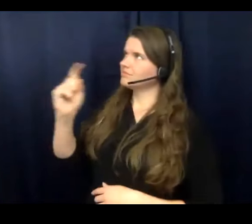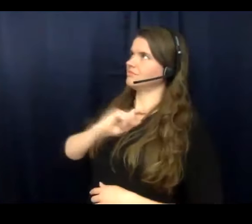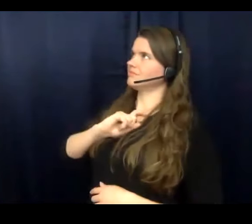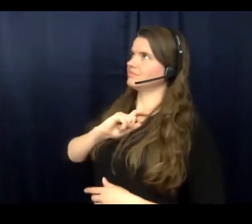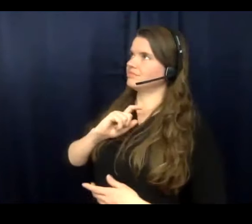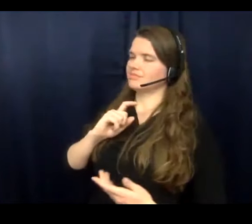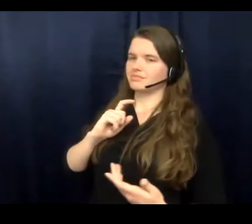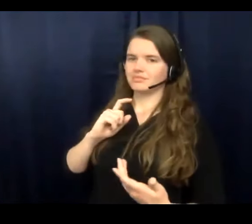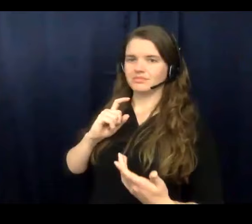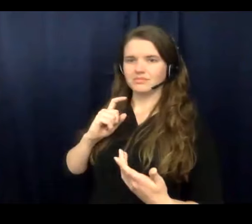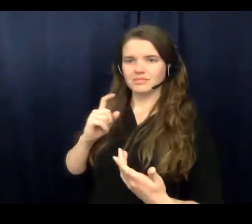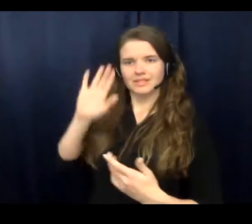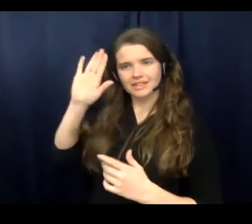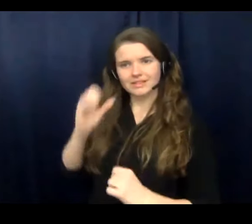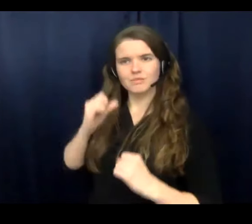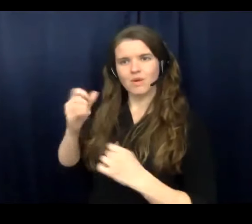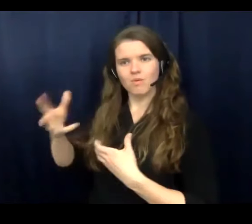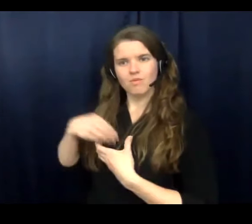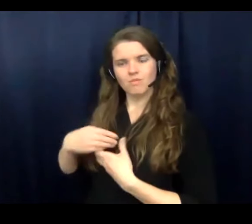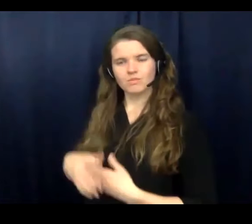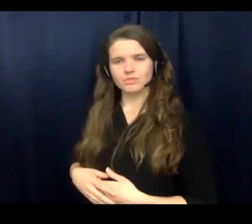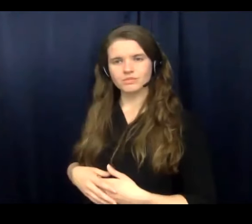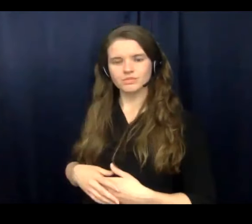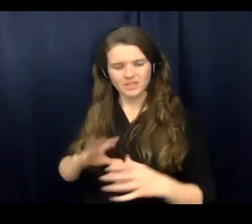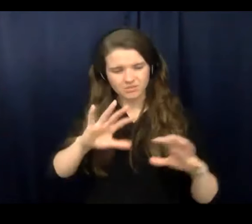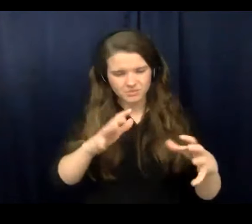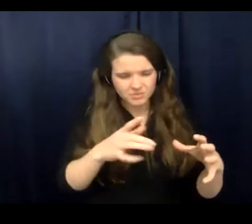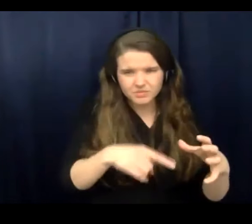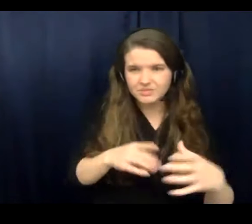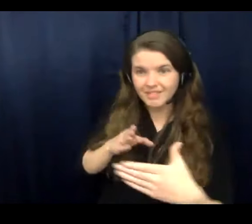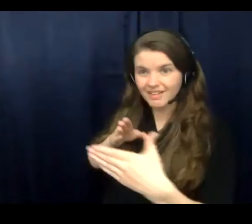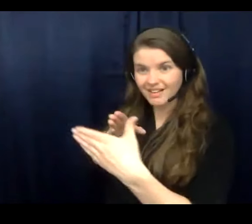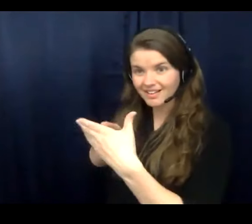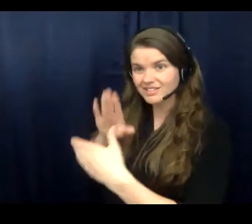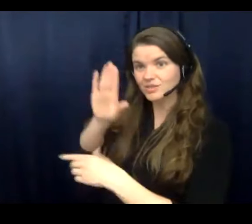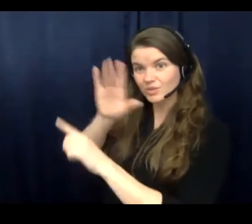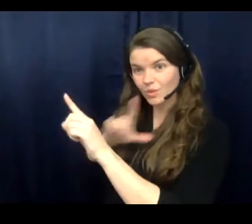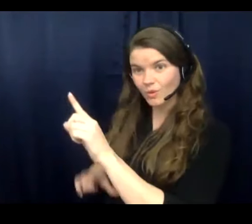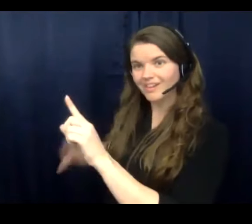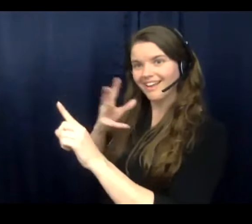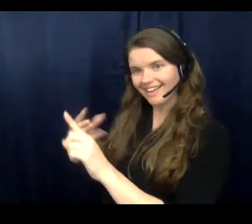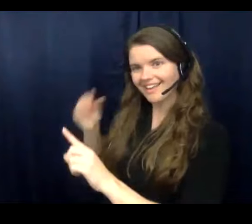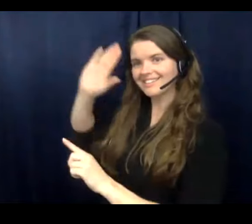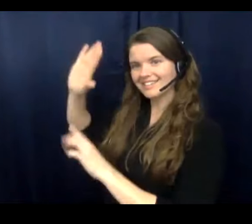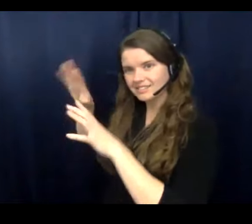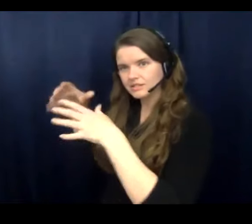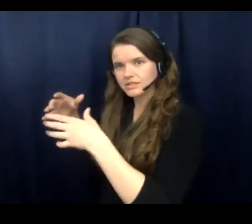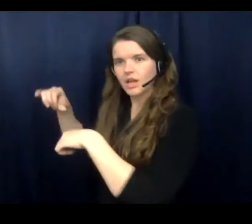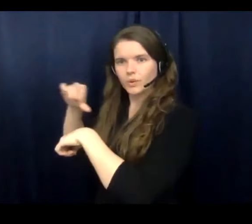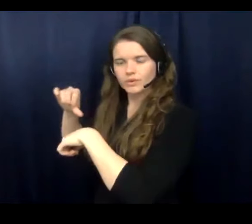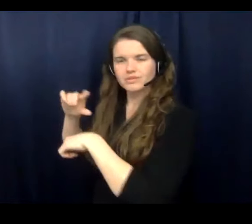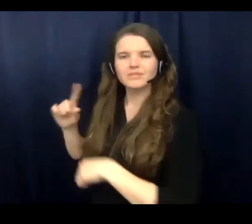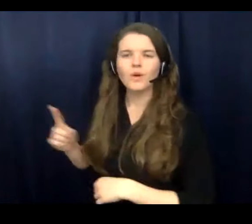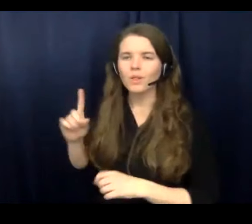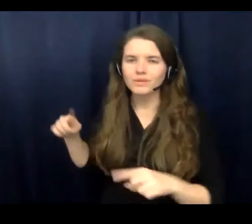by his power. He said they go against the Lord and his anointed. Now, there have always been kings, rulers, nations, the